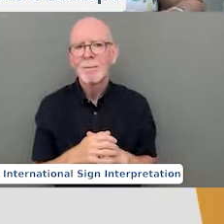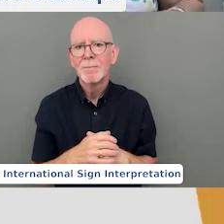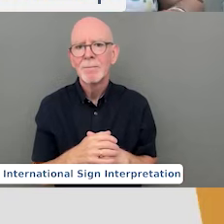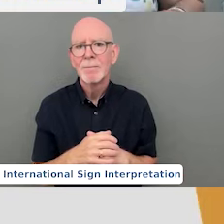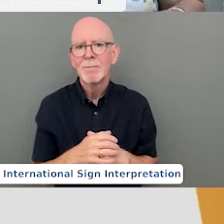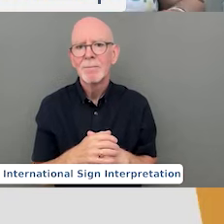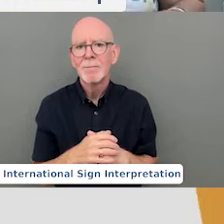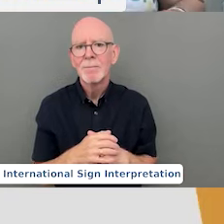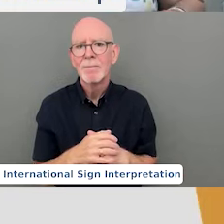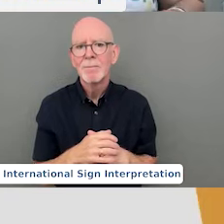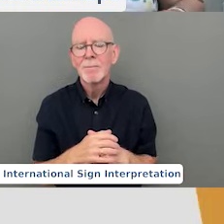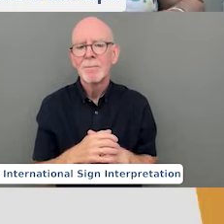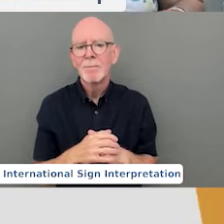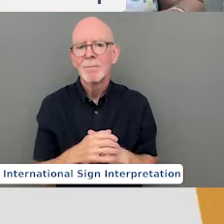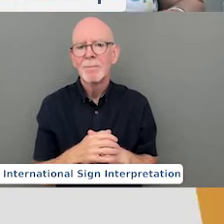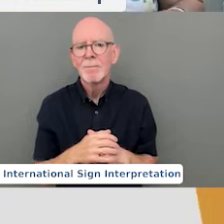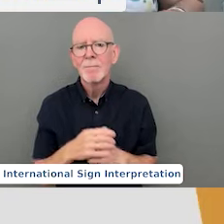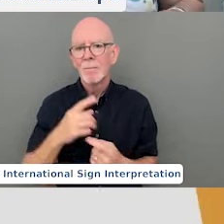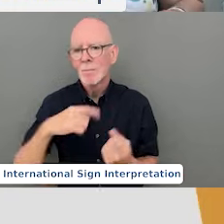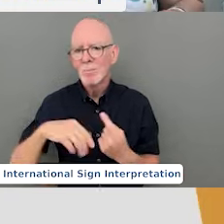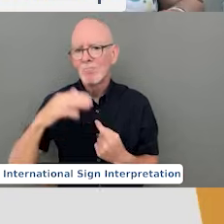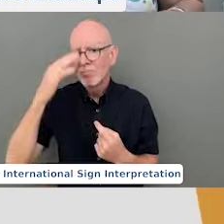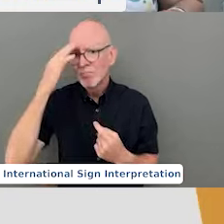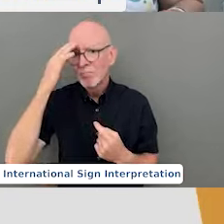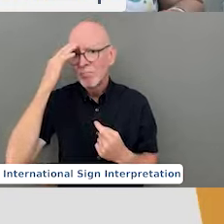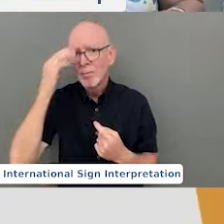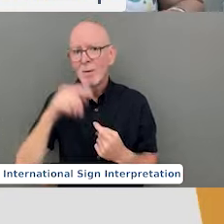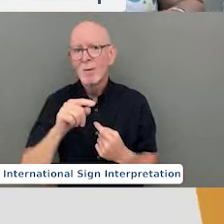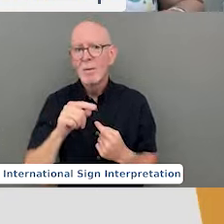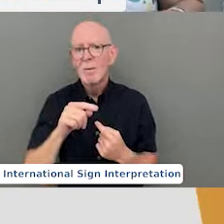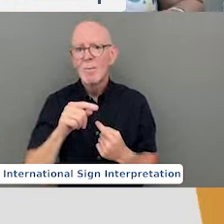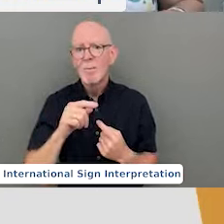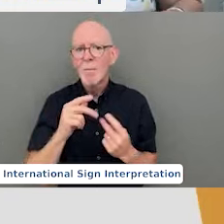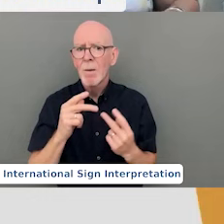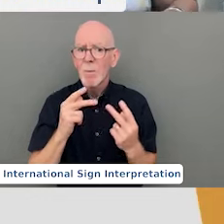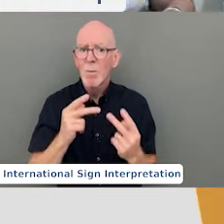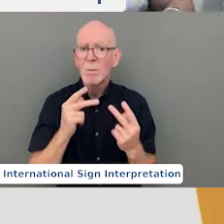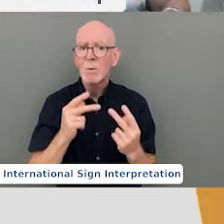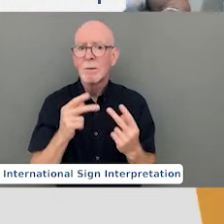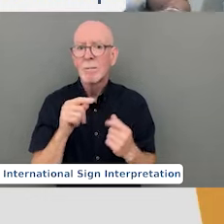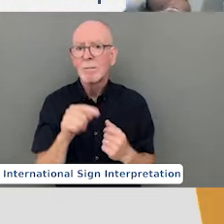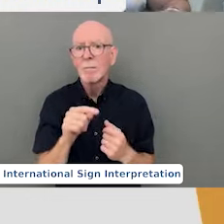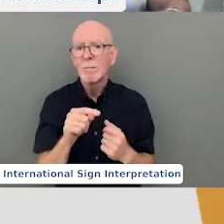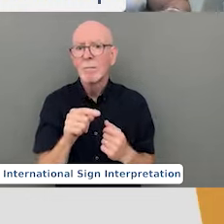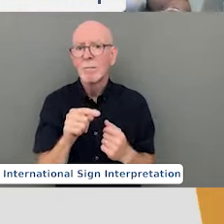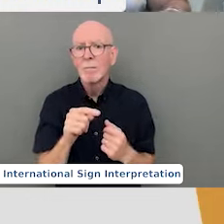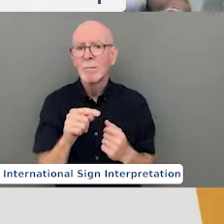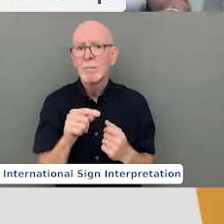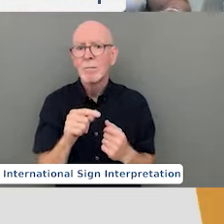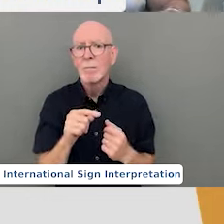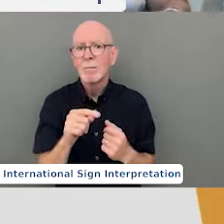providing financial support and technical support from government domestic resources.